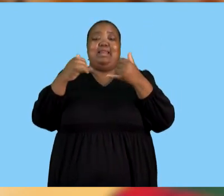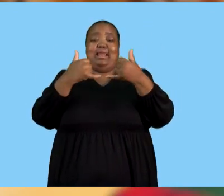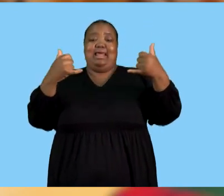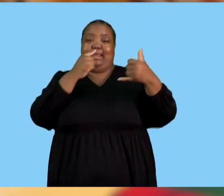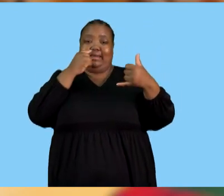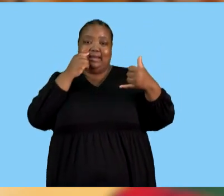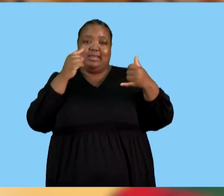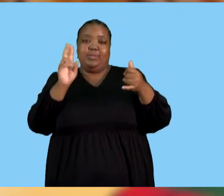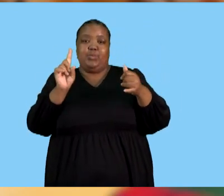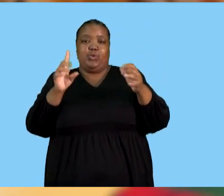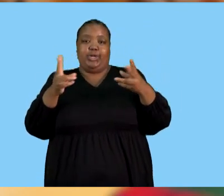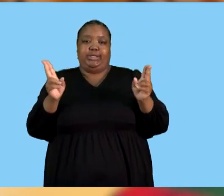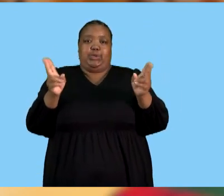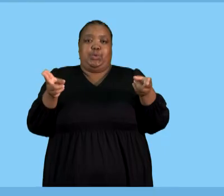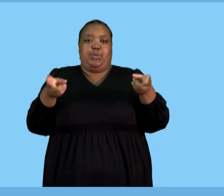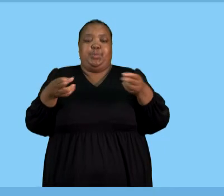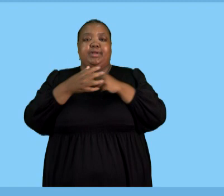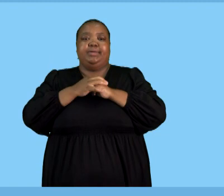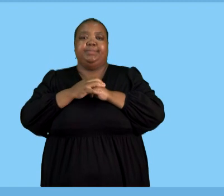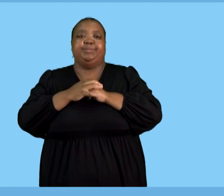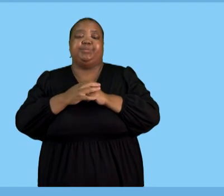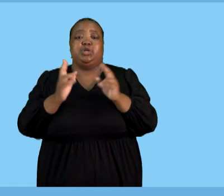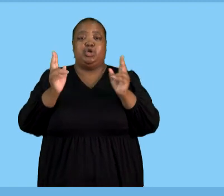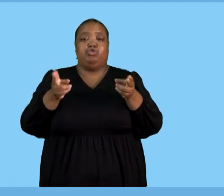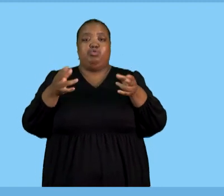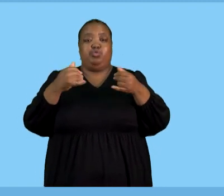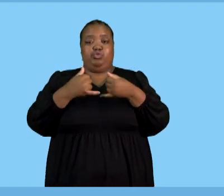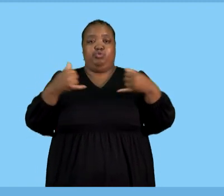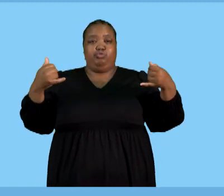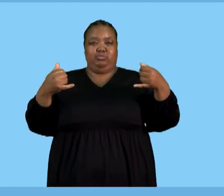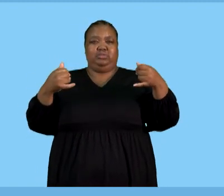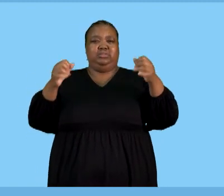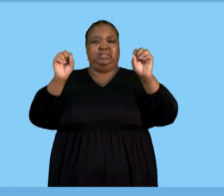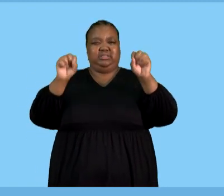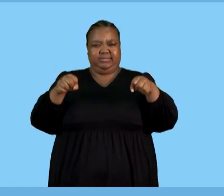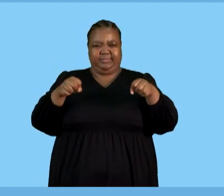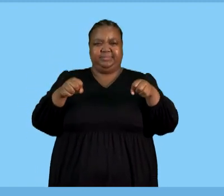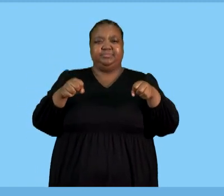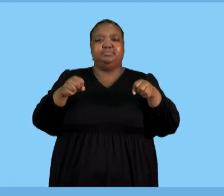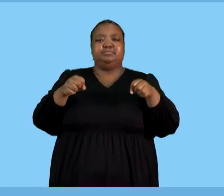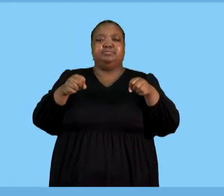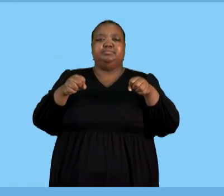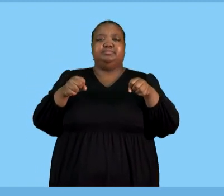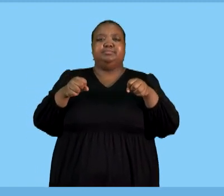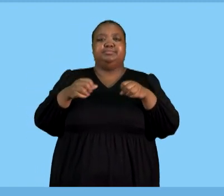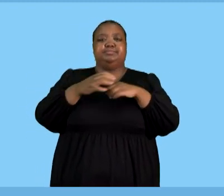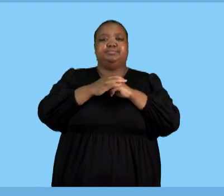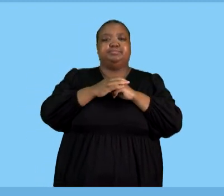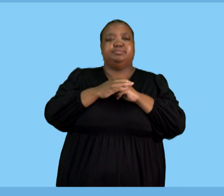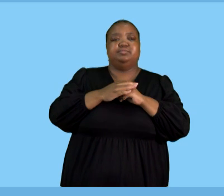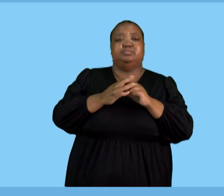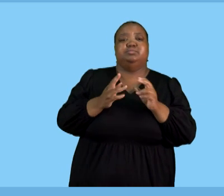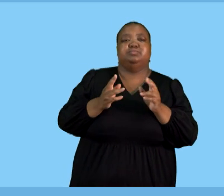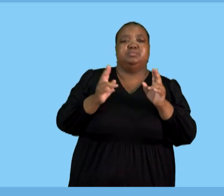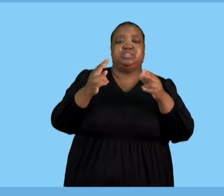normal. So the normal line is always drawn perpendicular to the surface. So